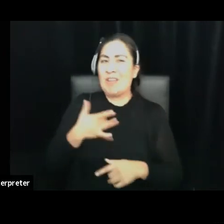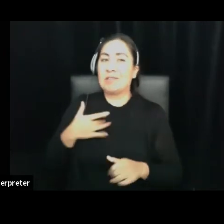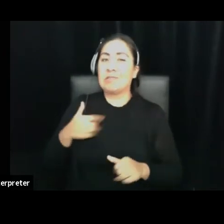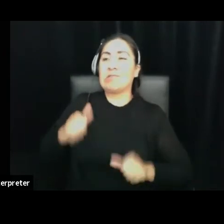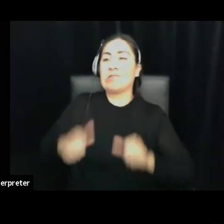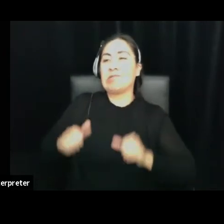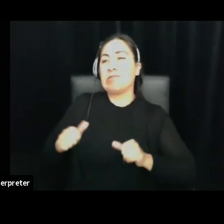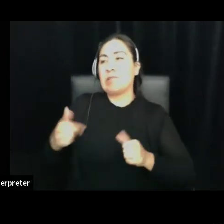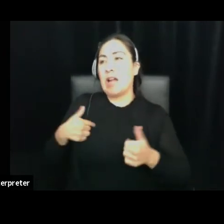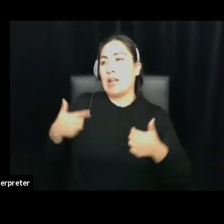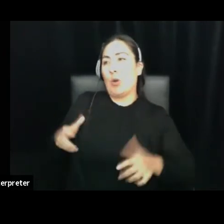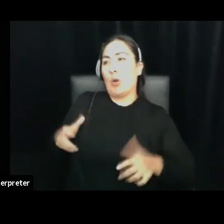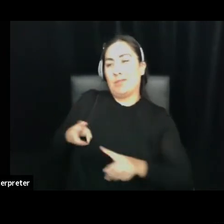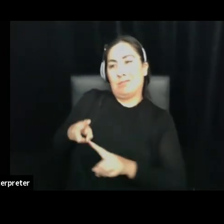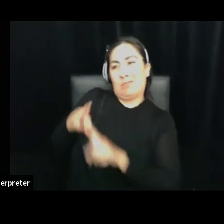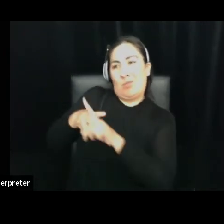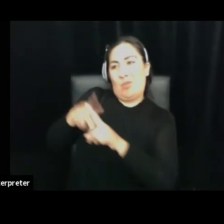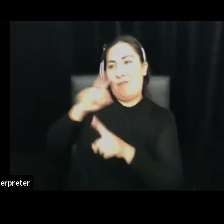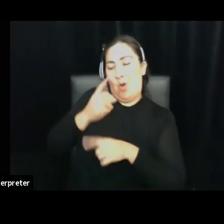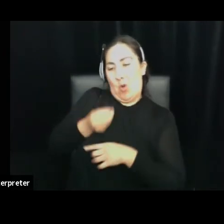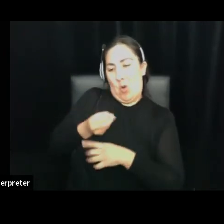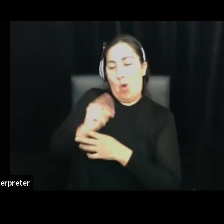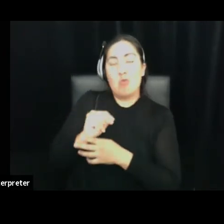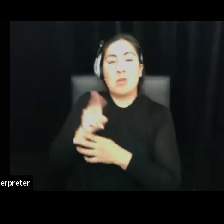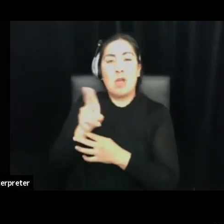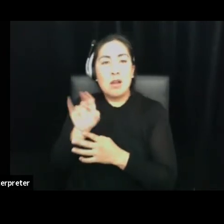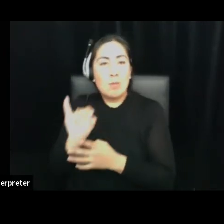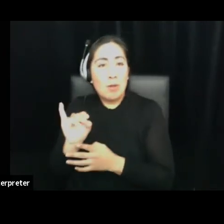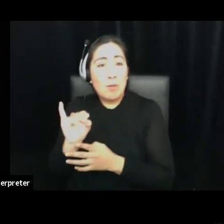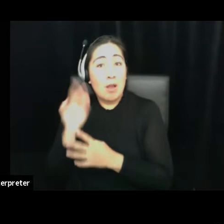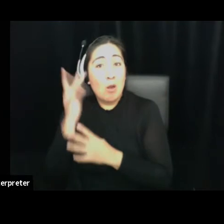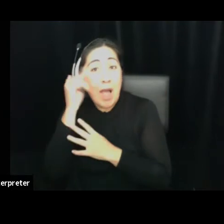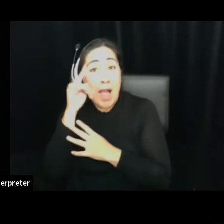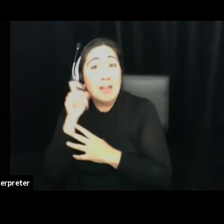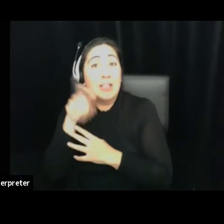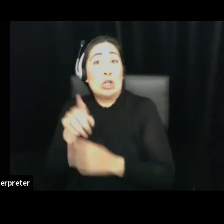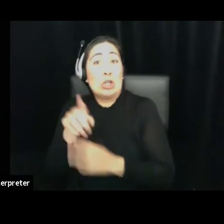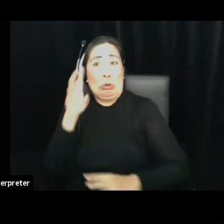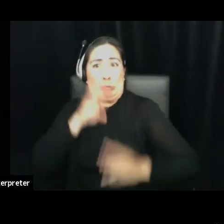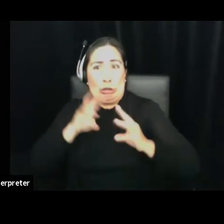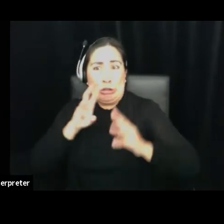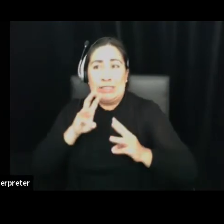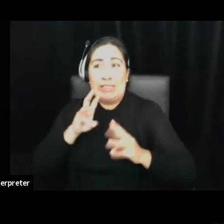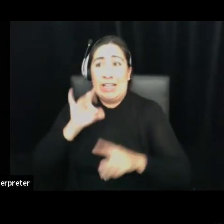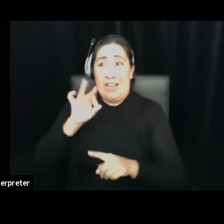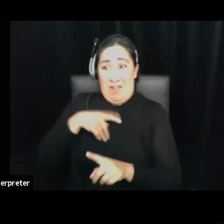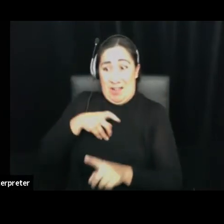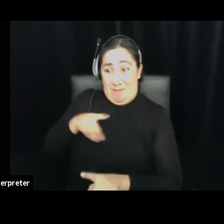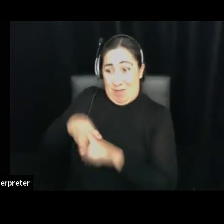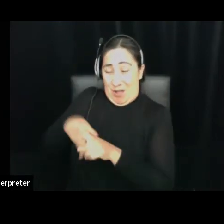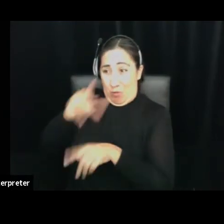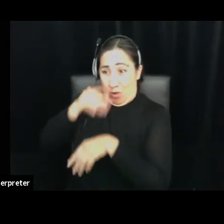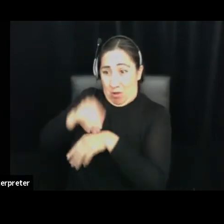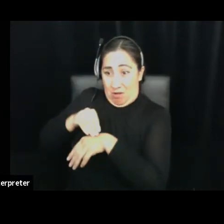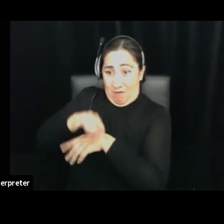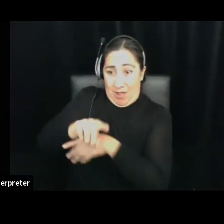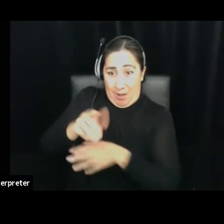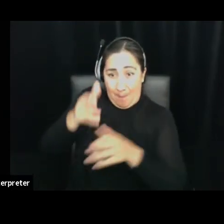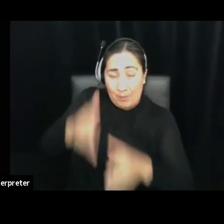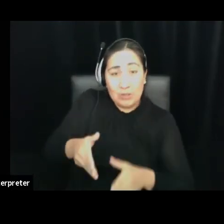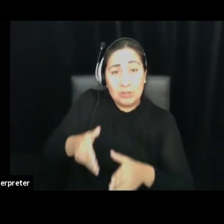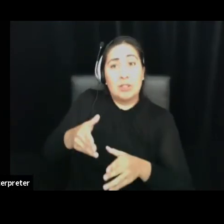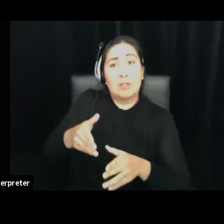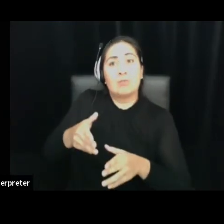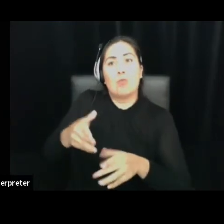file for your own unemployment because you're worried about triggering scrutiny of the person or entity that has been paying